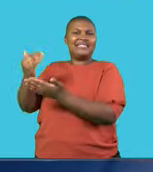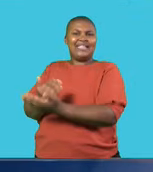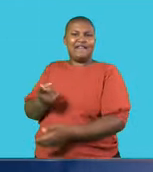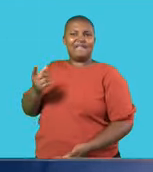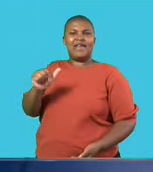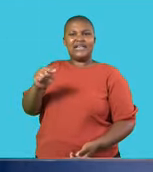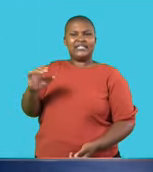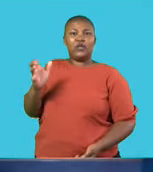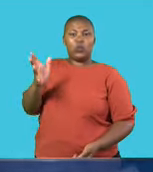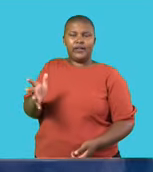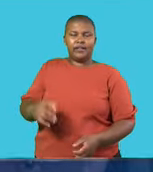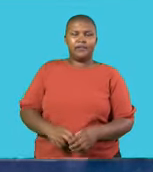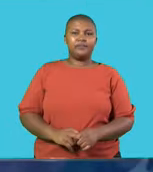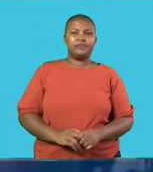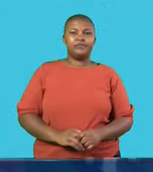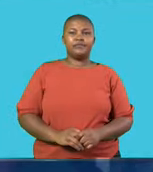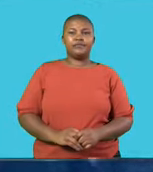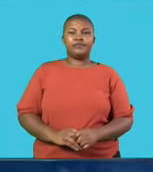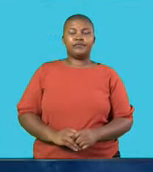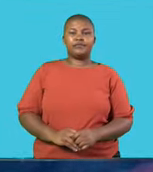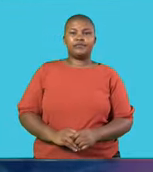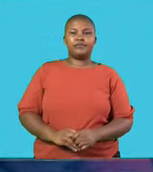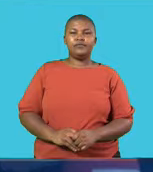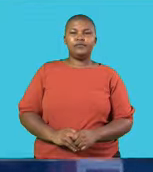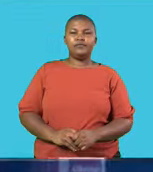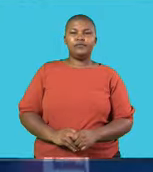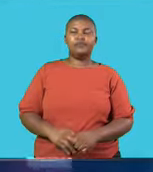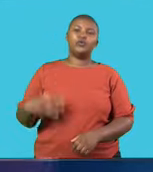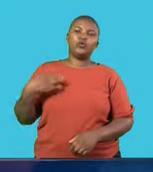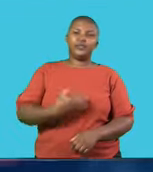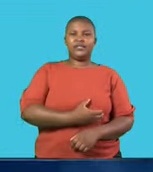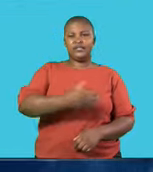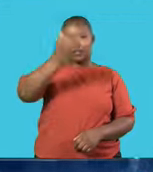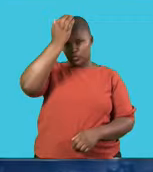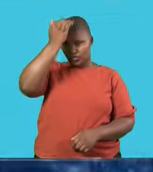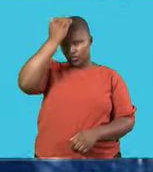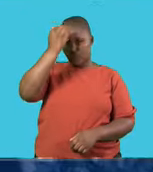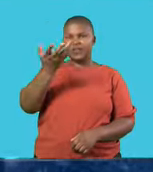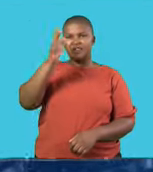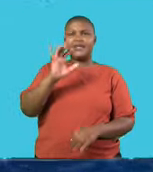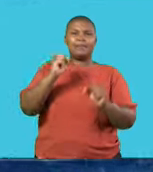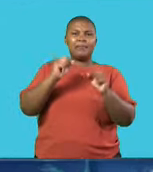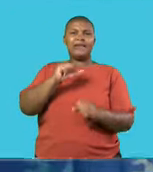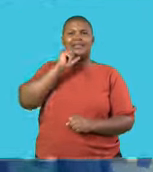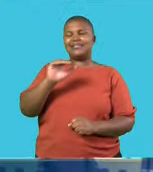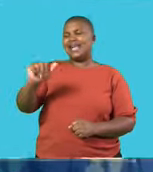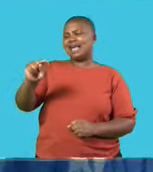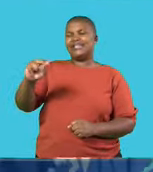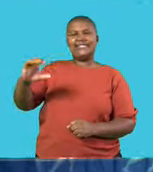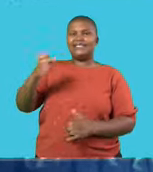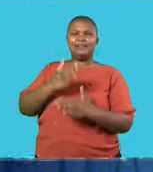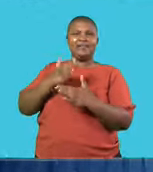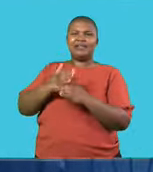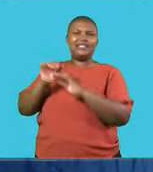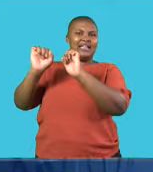are. Zuma o boletse ha maemo a naha ka tlasa ketapele ya mokga wa ANC a sa kgotsofatse moo